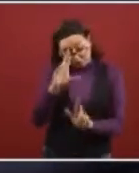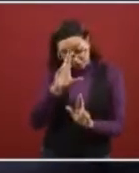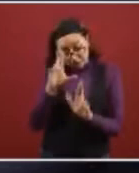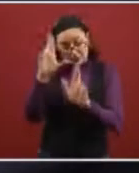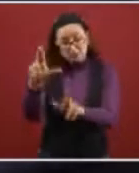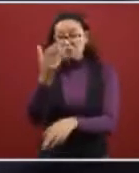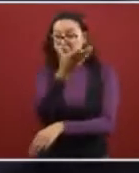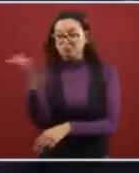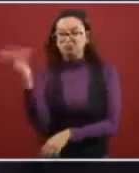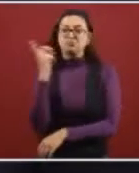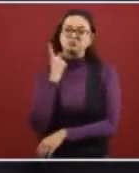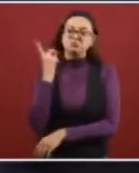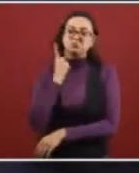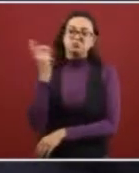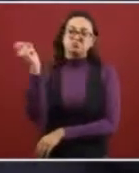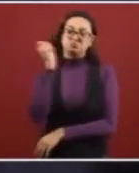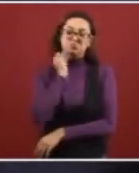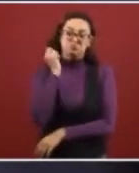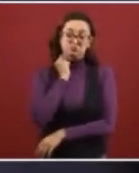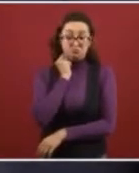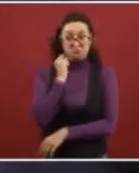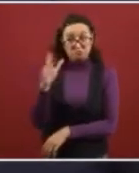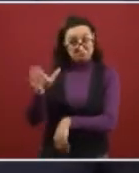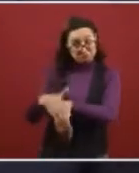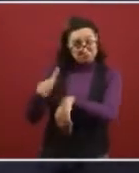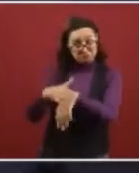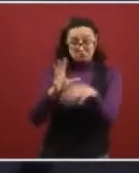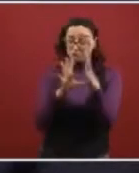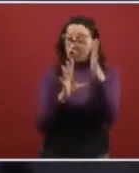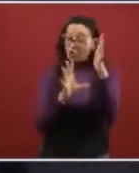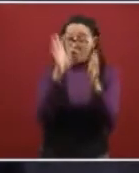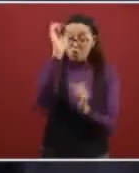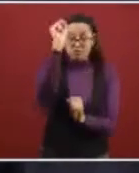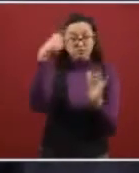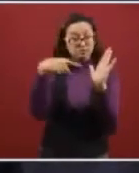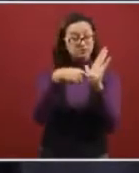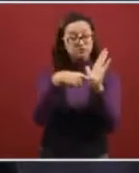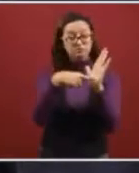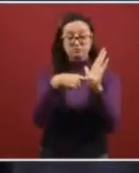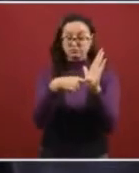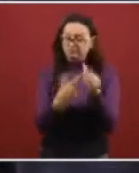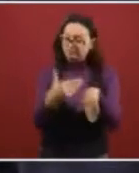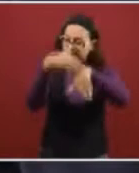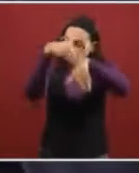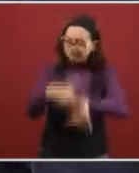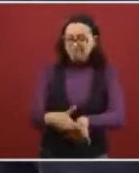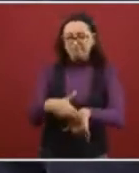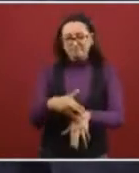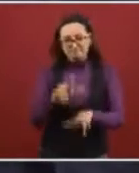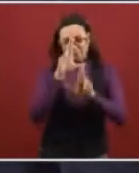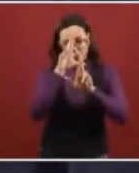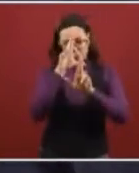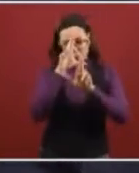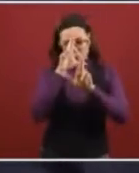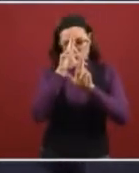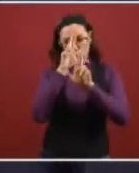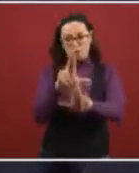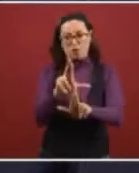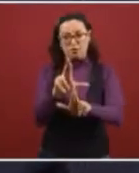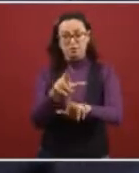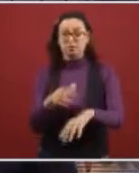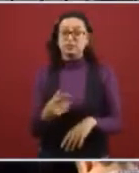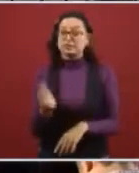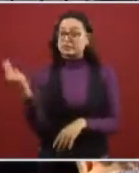the delegates es de que se haga valer is la that they need to y que, si hace adhere falta to the